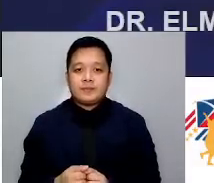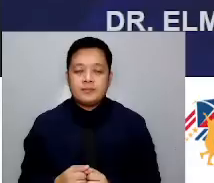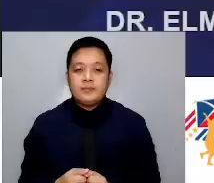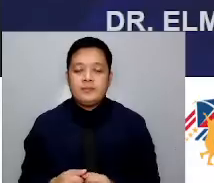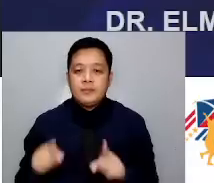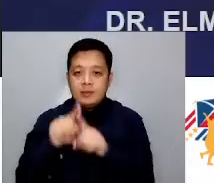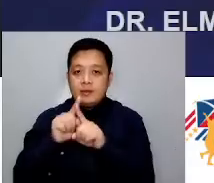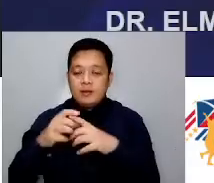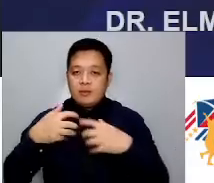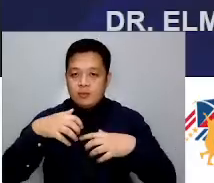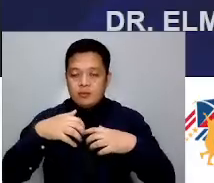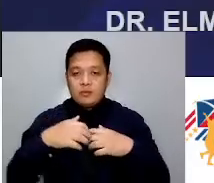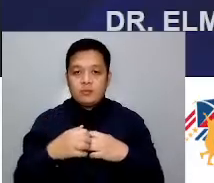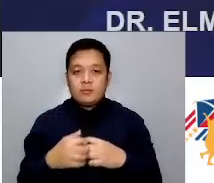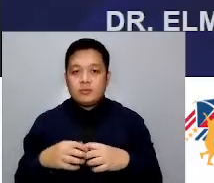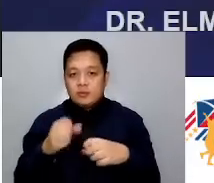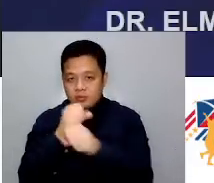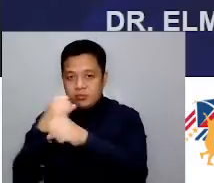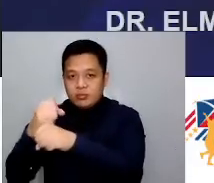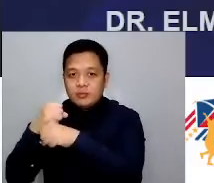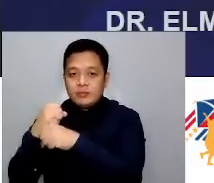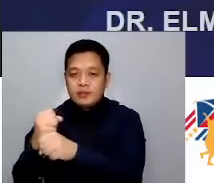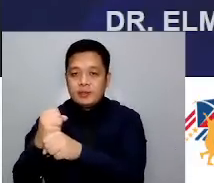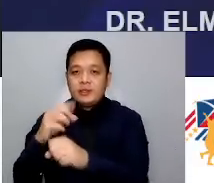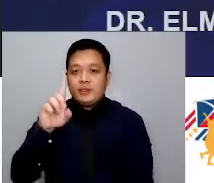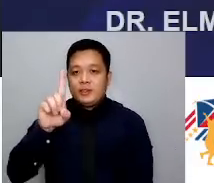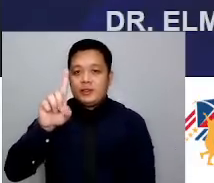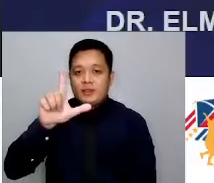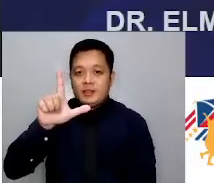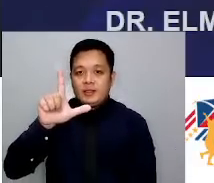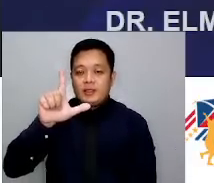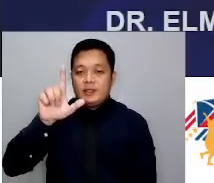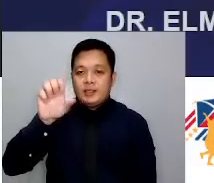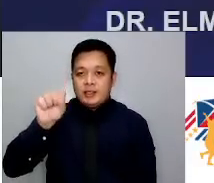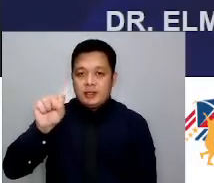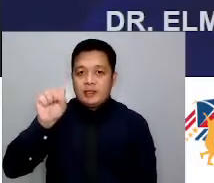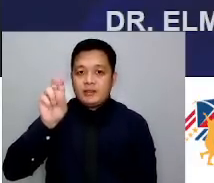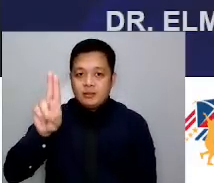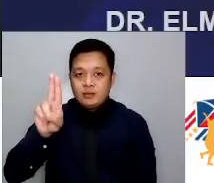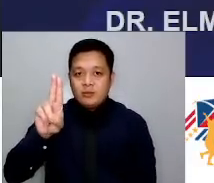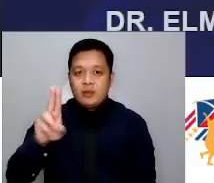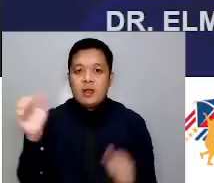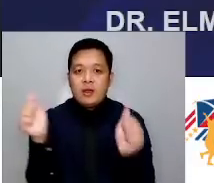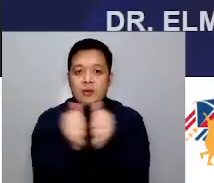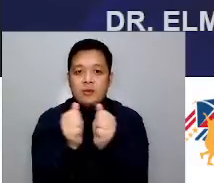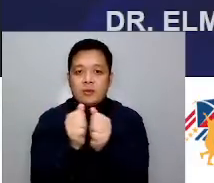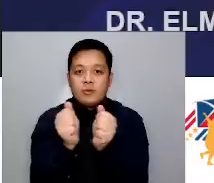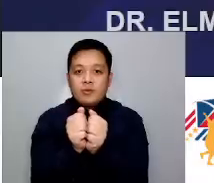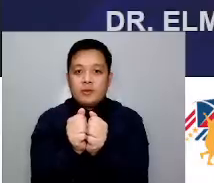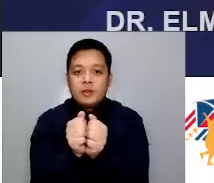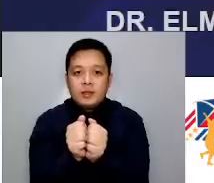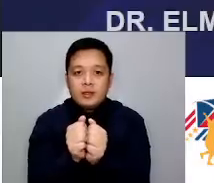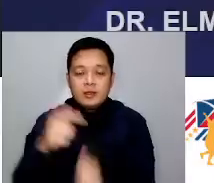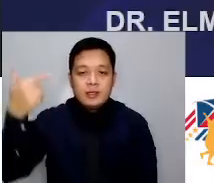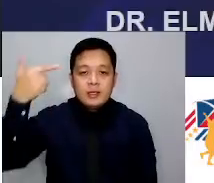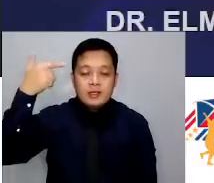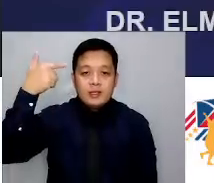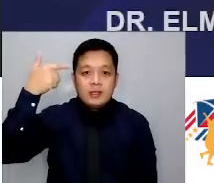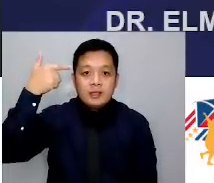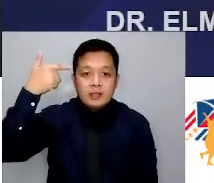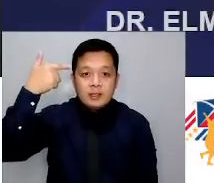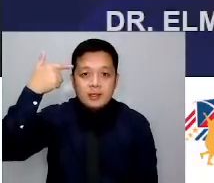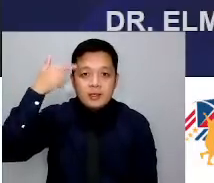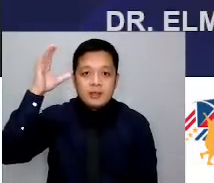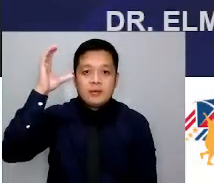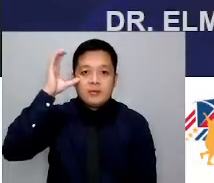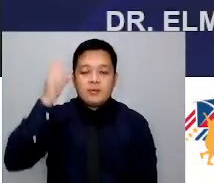and Management, De La Salle University. He is joined by Engineer Carlos Opus, Director of the Ateneo Innovation Center, of course,